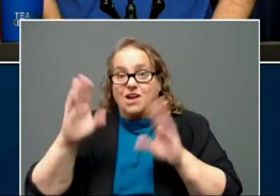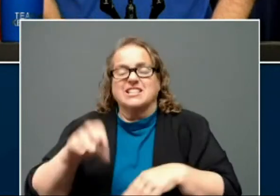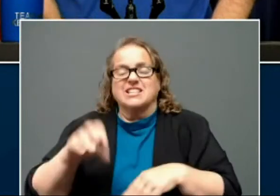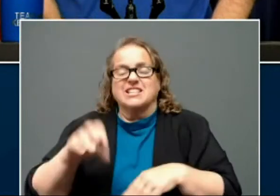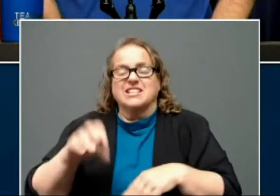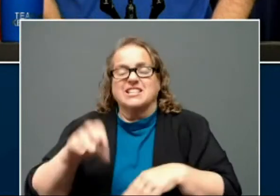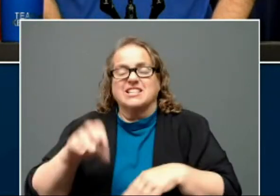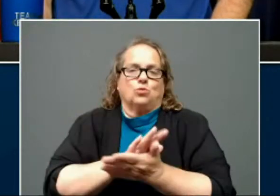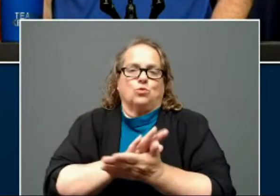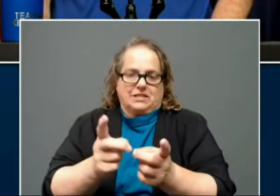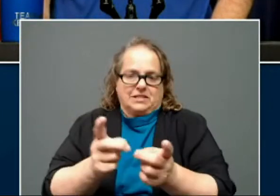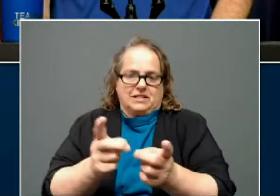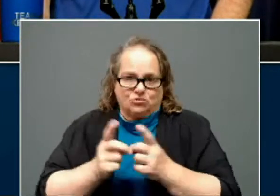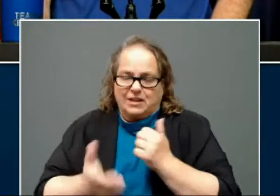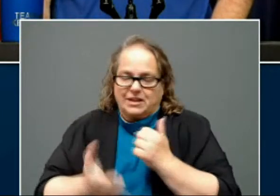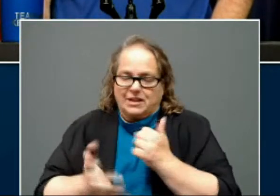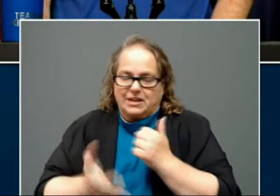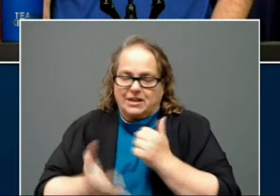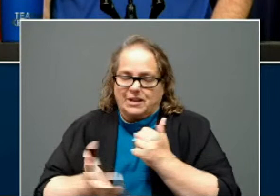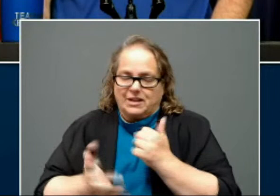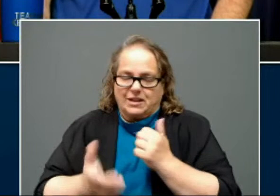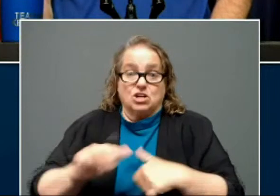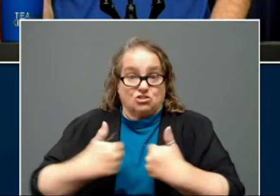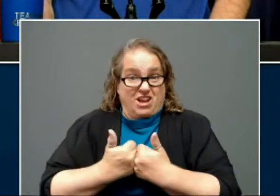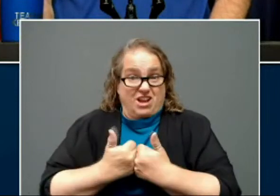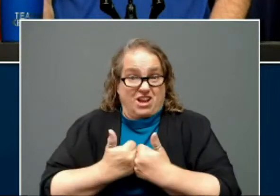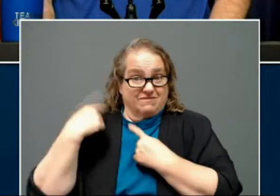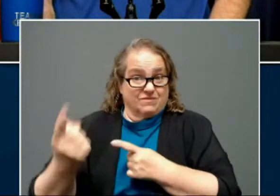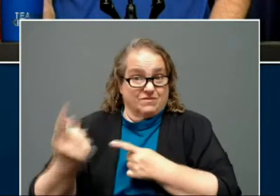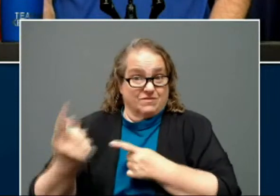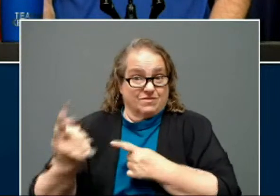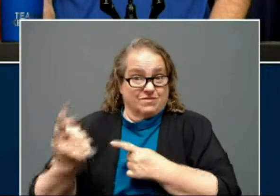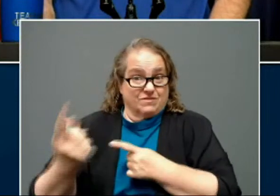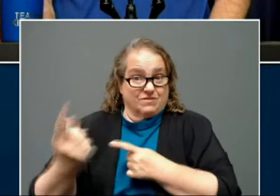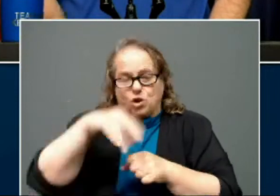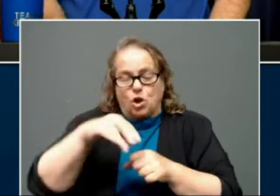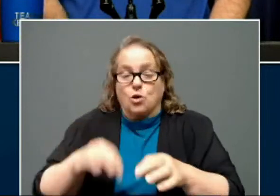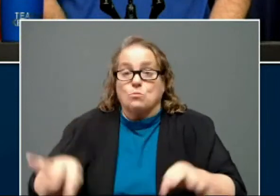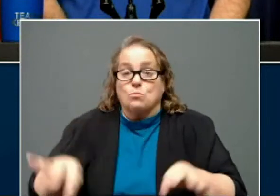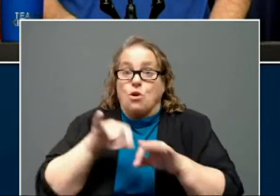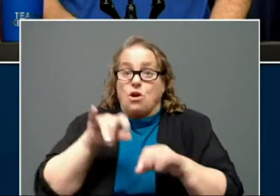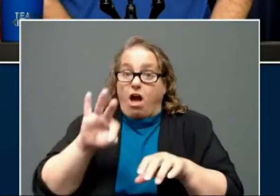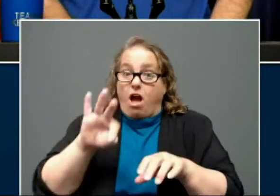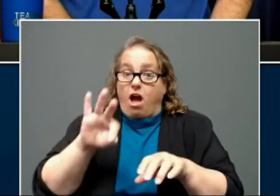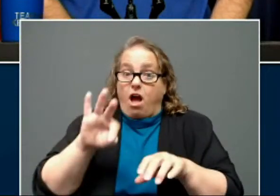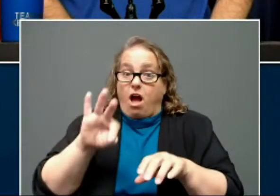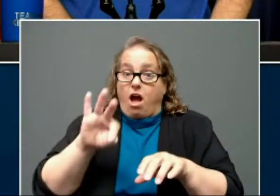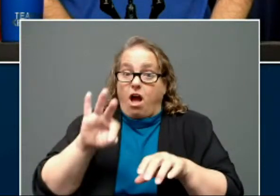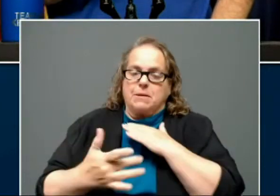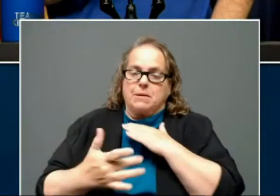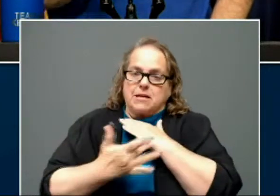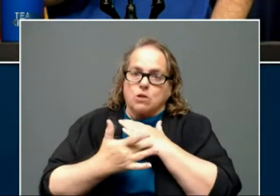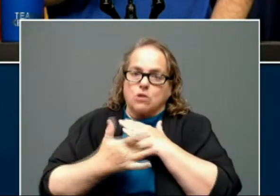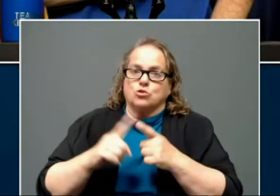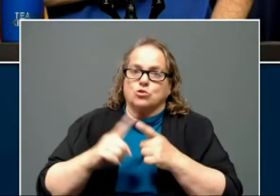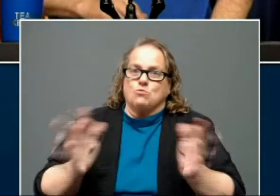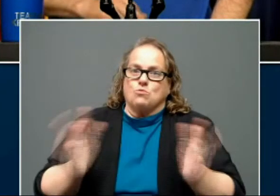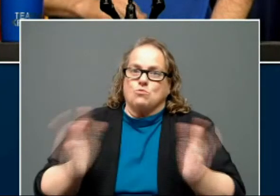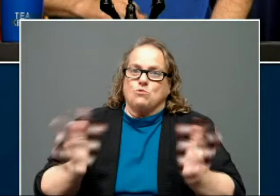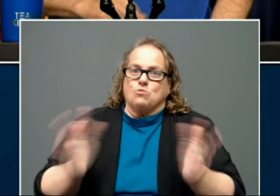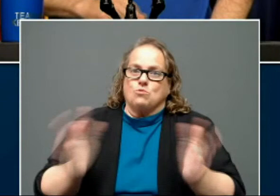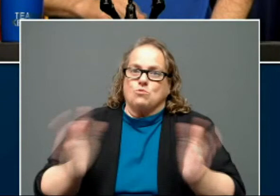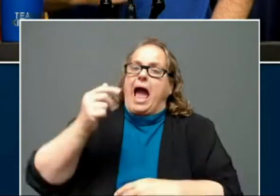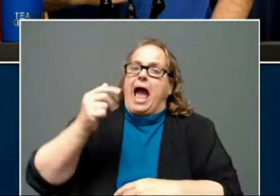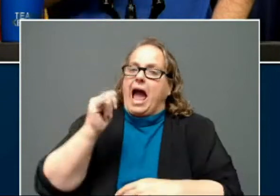the challenges of this past year, we know more than ever the importance of systems and technology that promote the highest air quality, and KCC